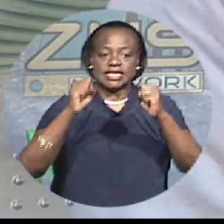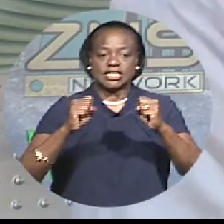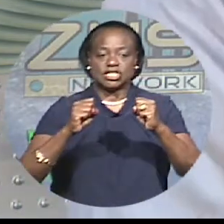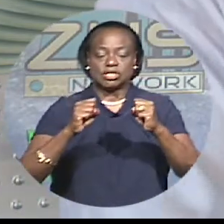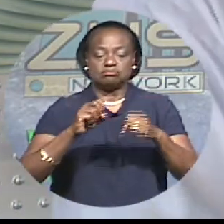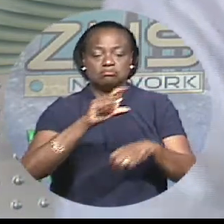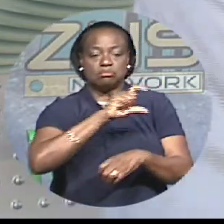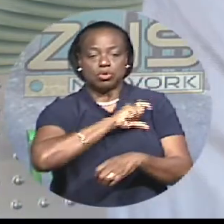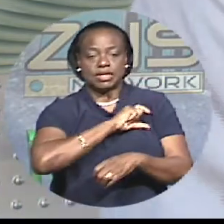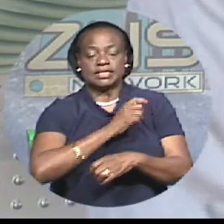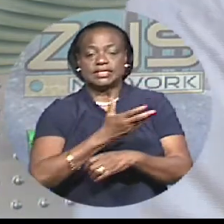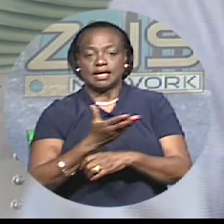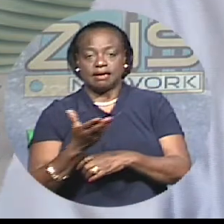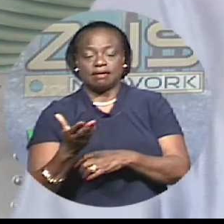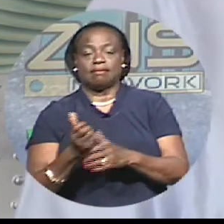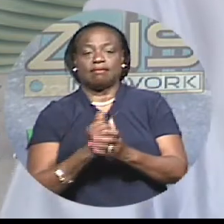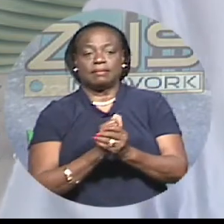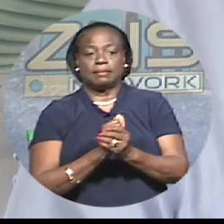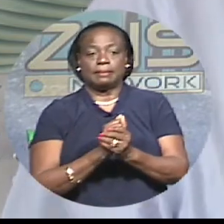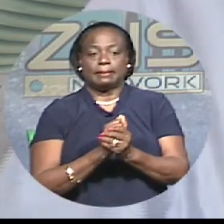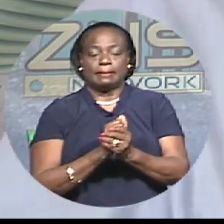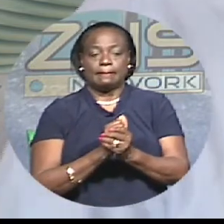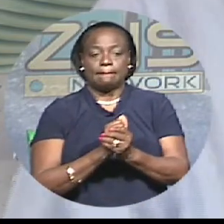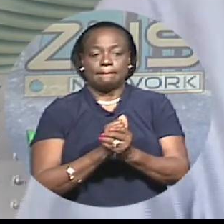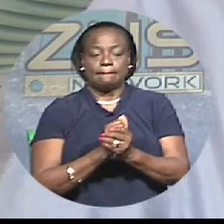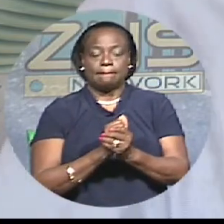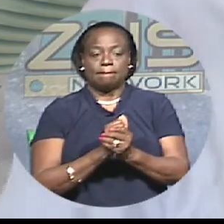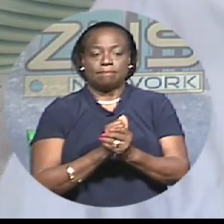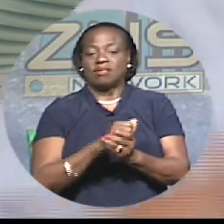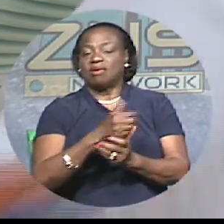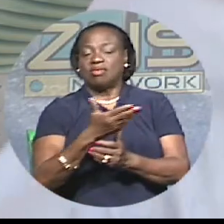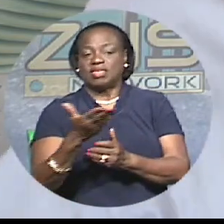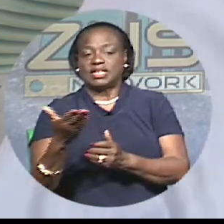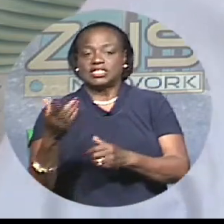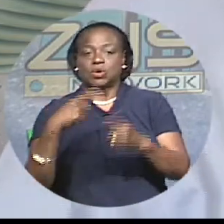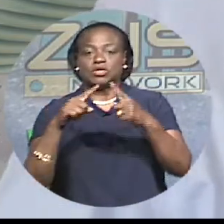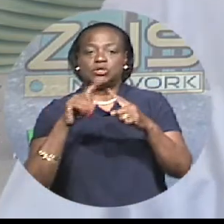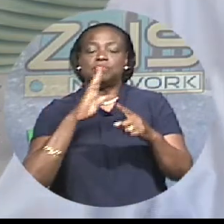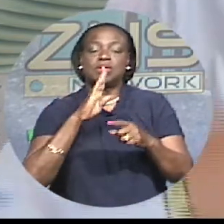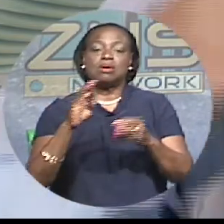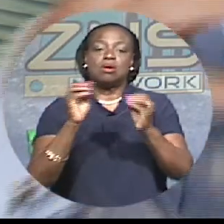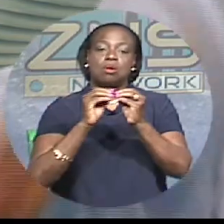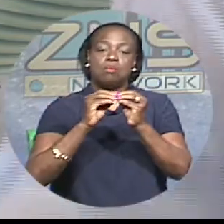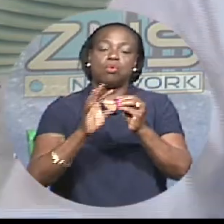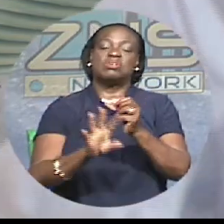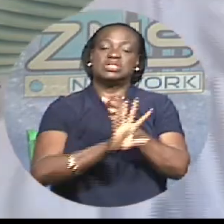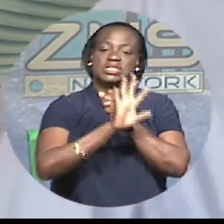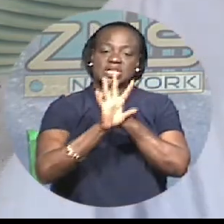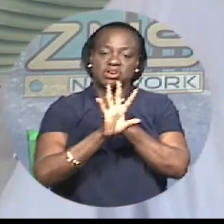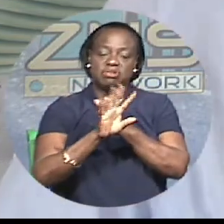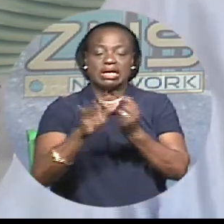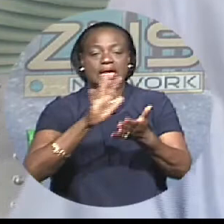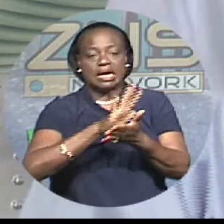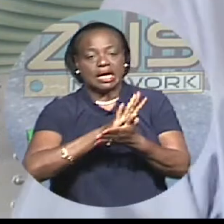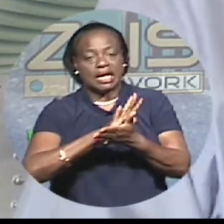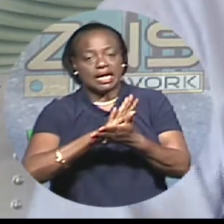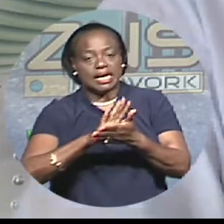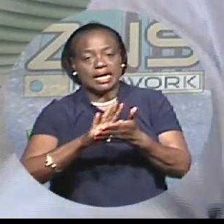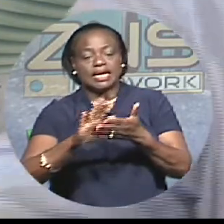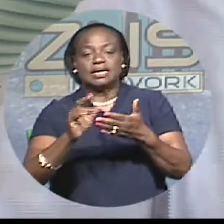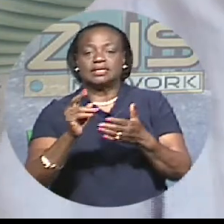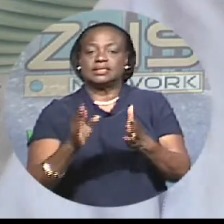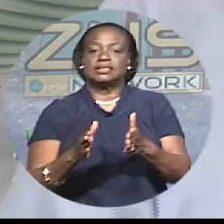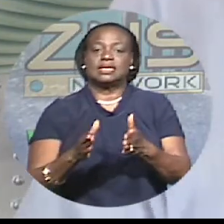that's created another employment there. And then, you know, there's going to be more security, more this than the cleaners, and, you know,